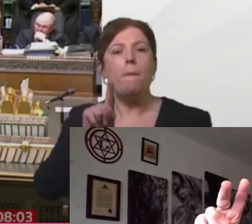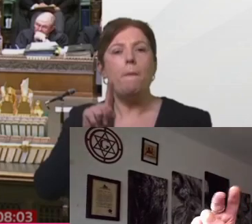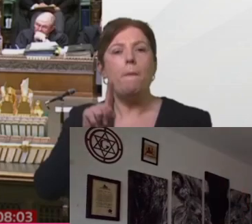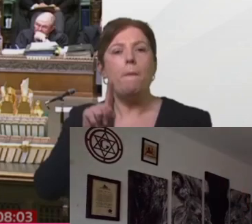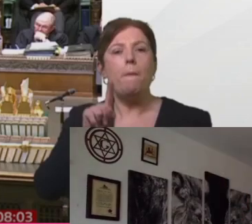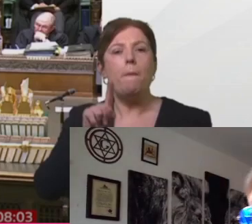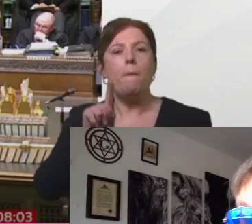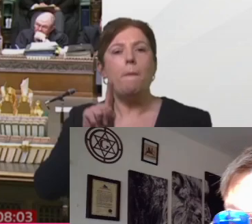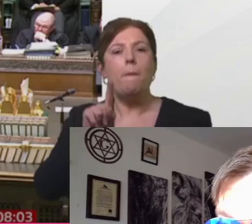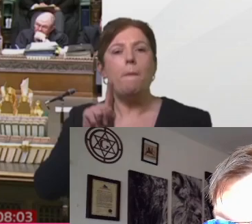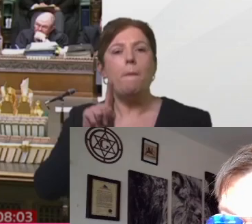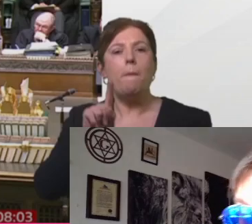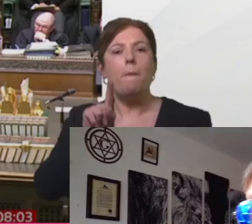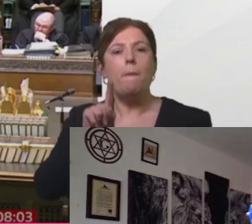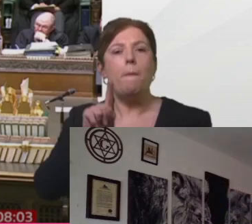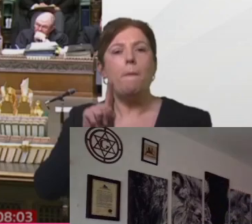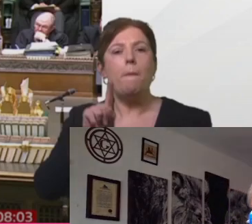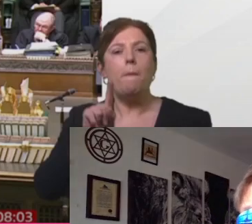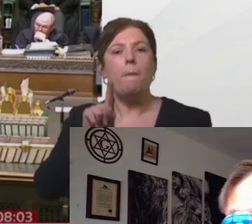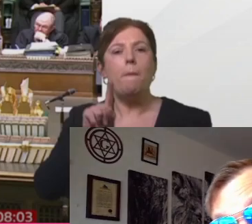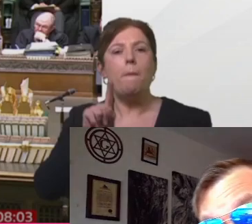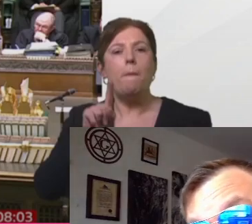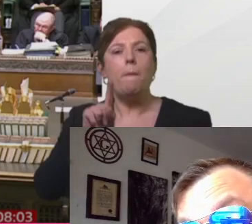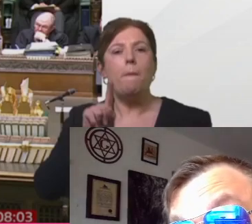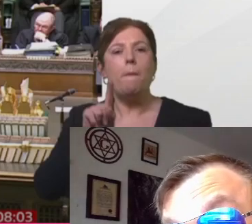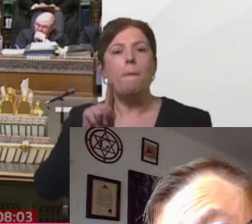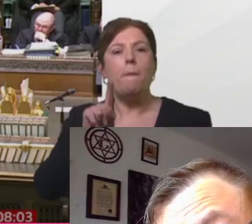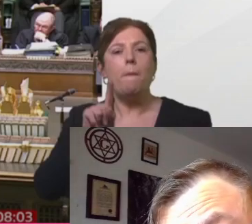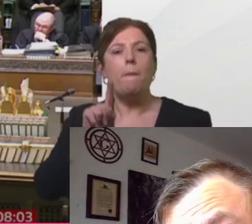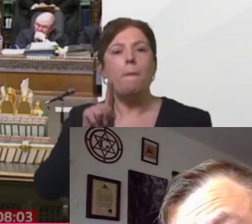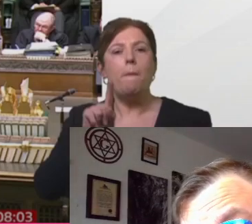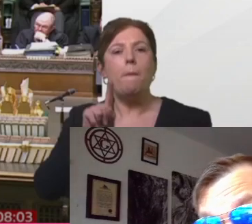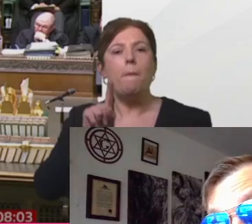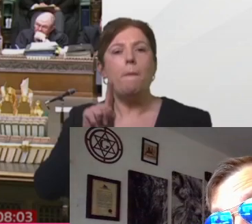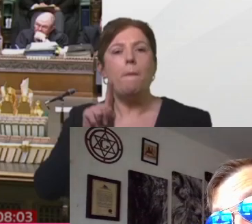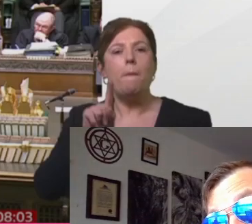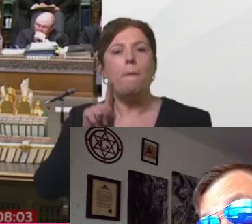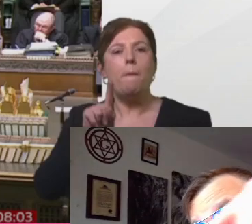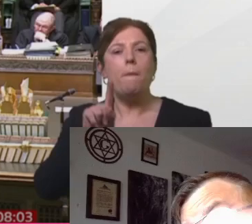illegal immigrants. Let's say if they remove the Rwanda